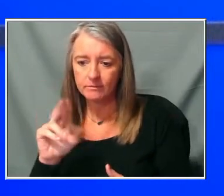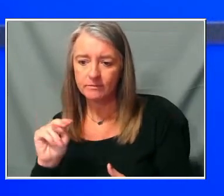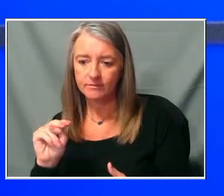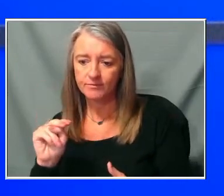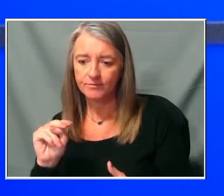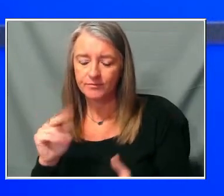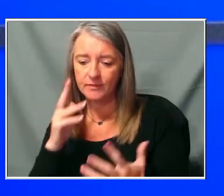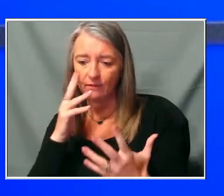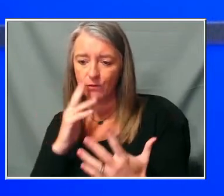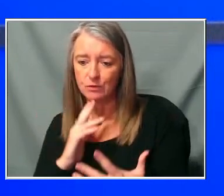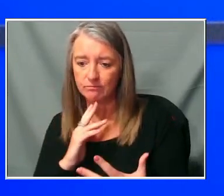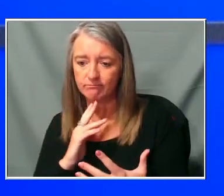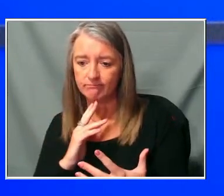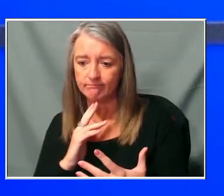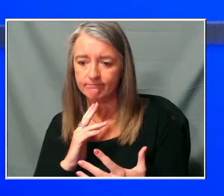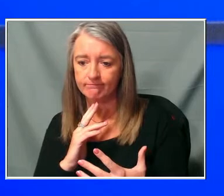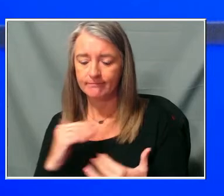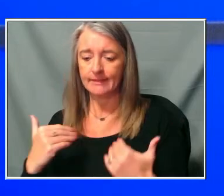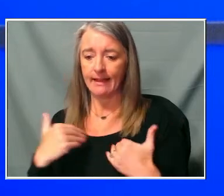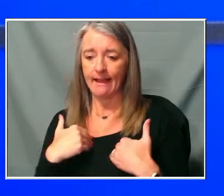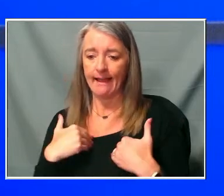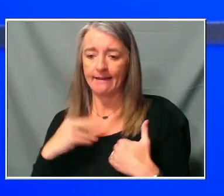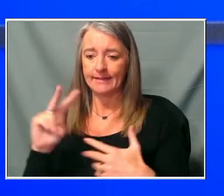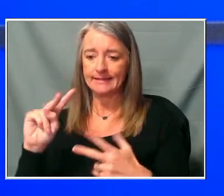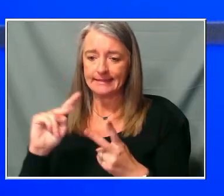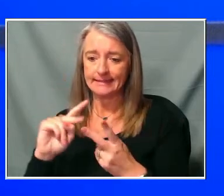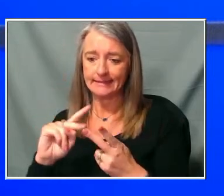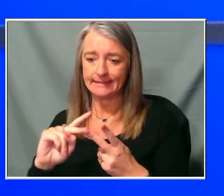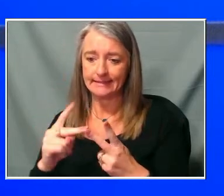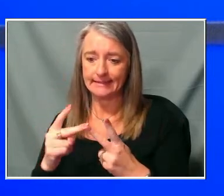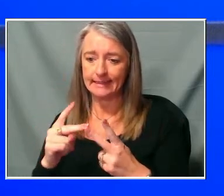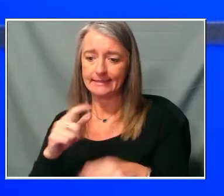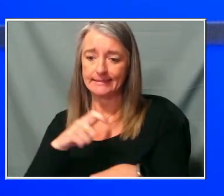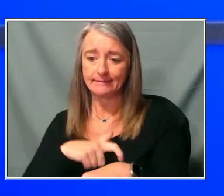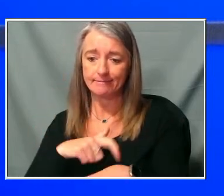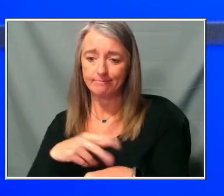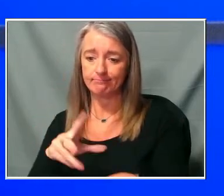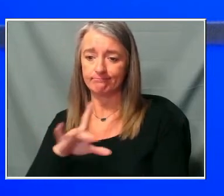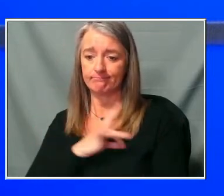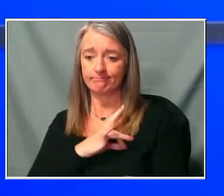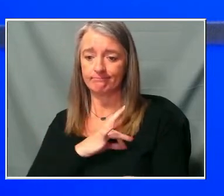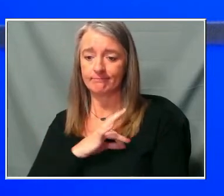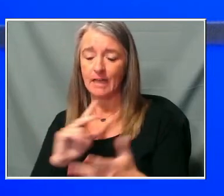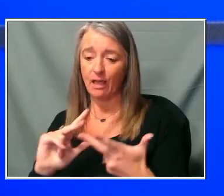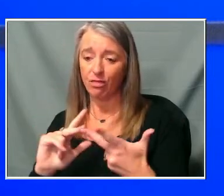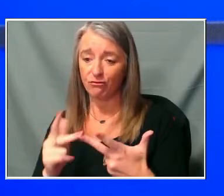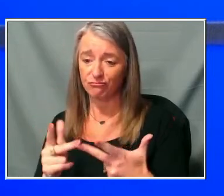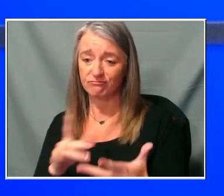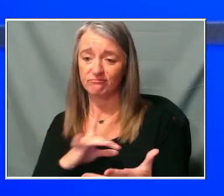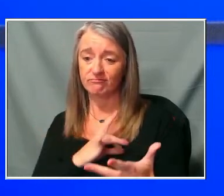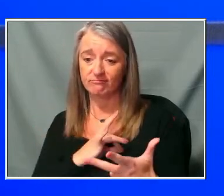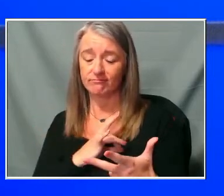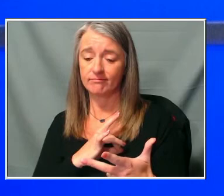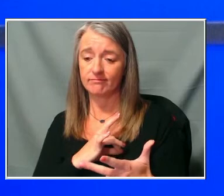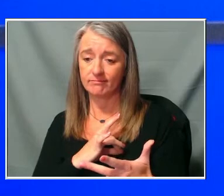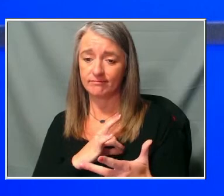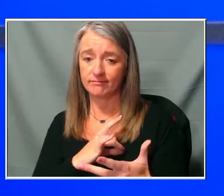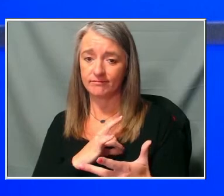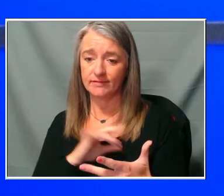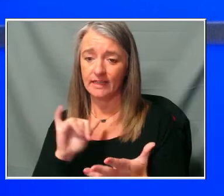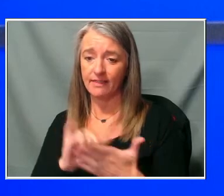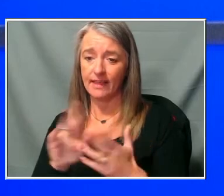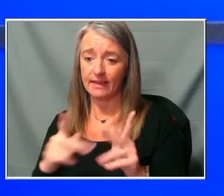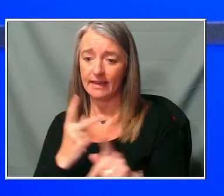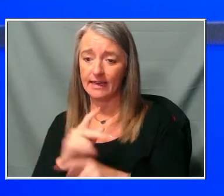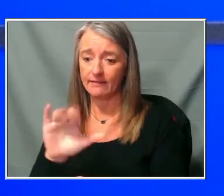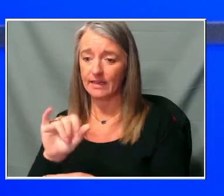unfortunately have had secondary and in some cases third malignancies. Ewing's is known for coming back in